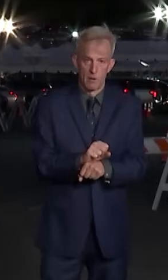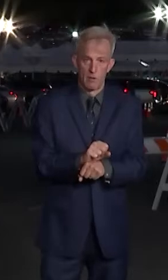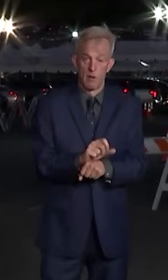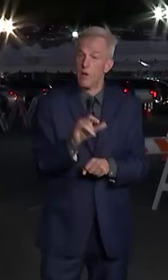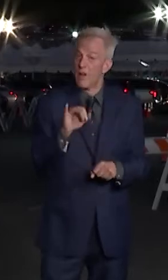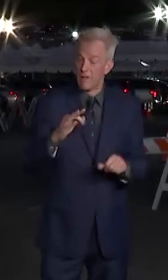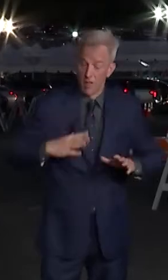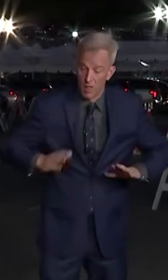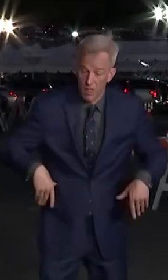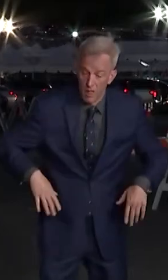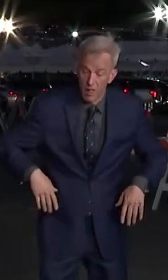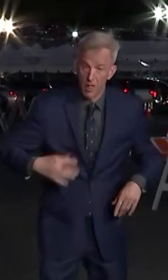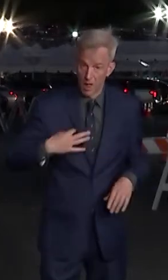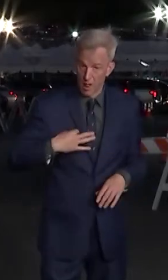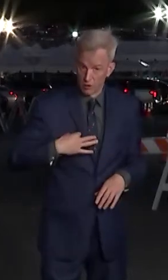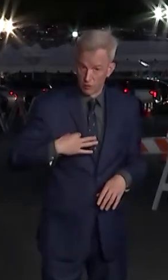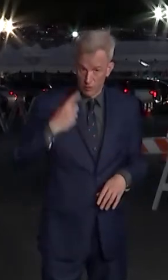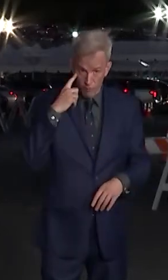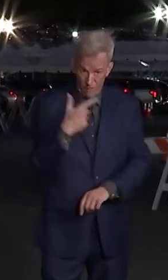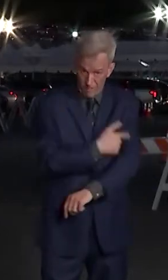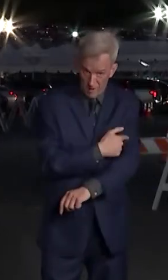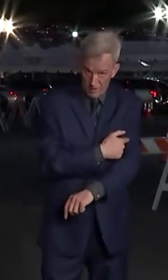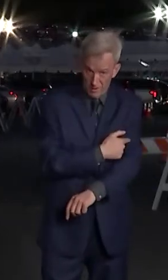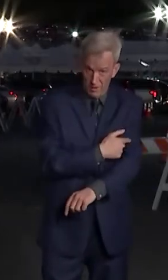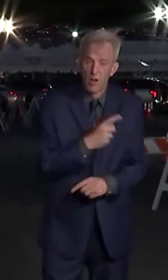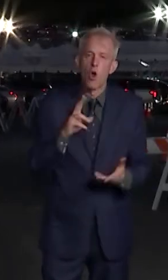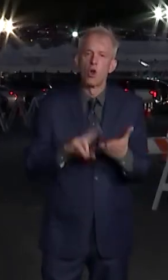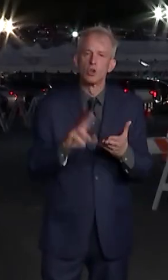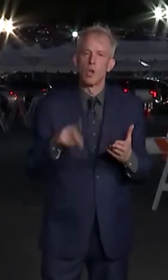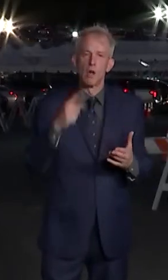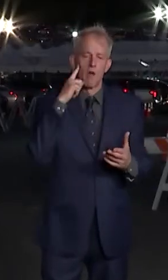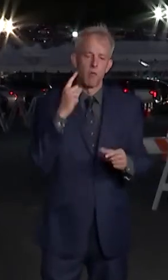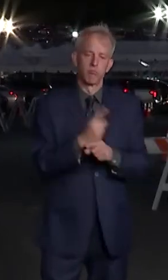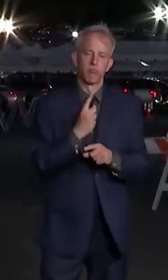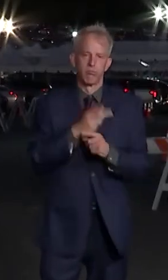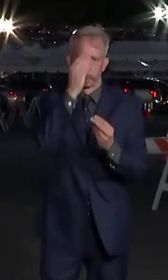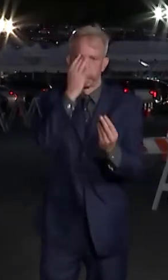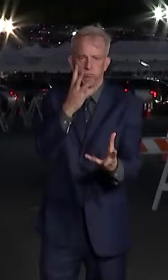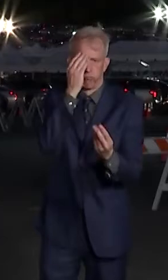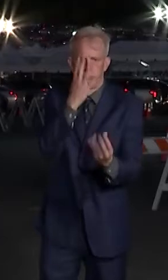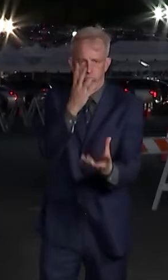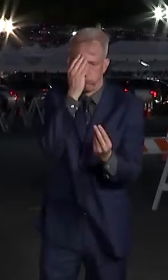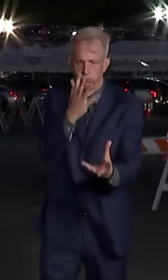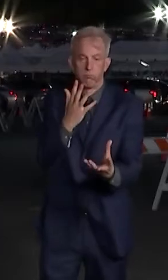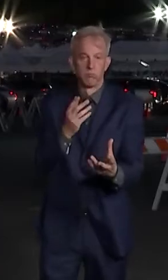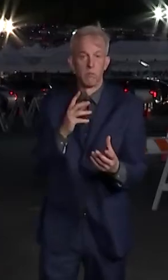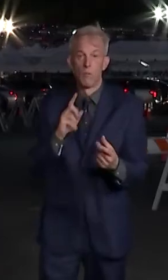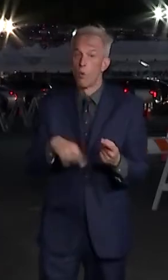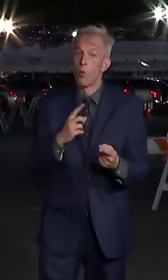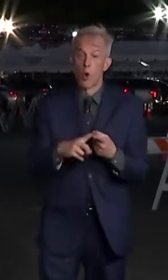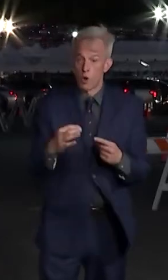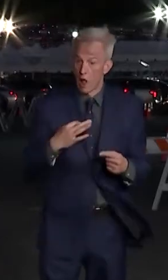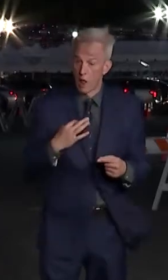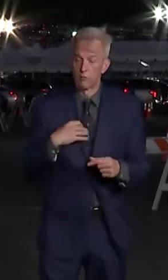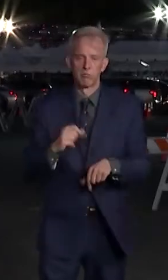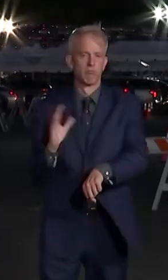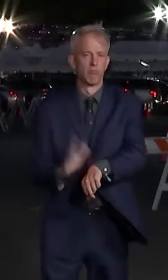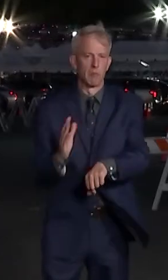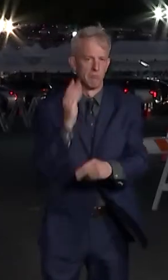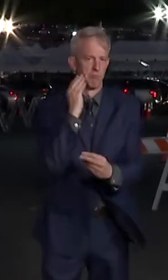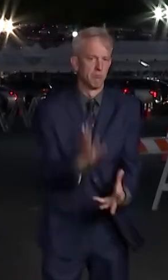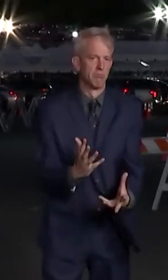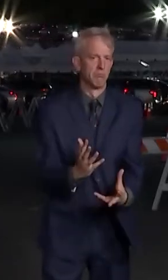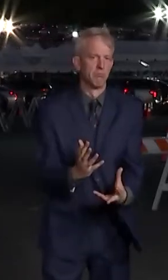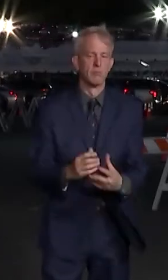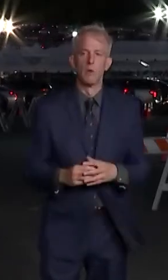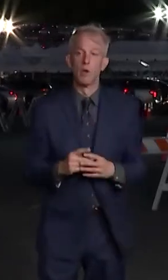aren't eligible for a vaccine yet, you can sign up for a regular newsletter and get those alerts as soon as eligibility expands. After you